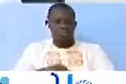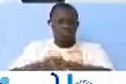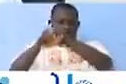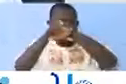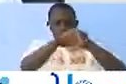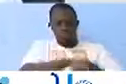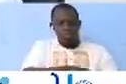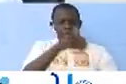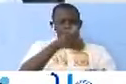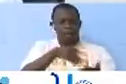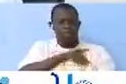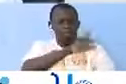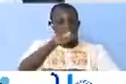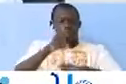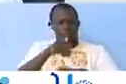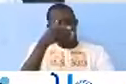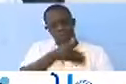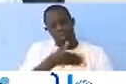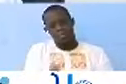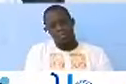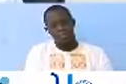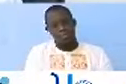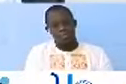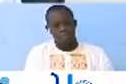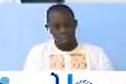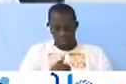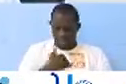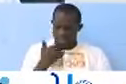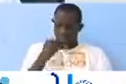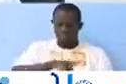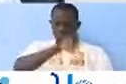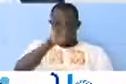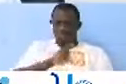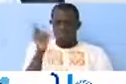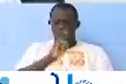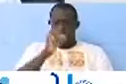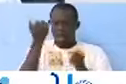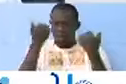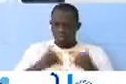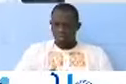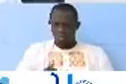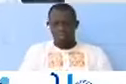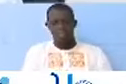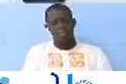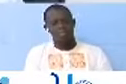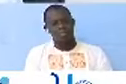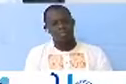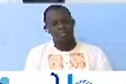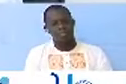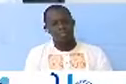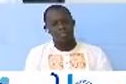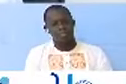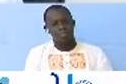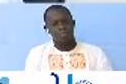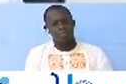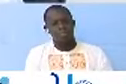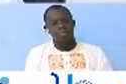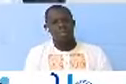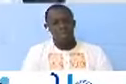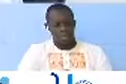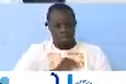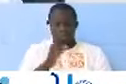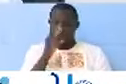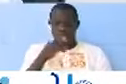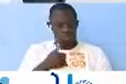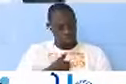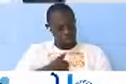here. So I asked him what has happened. He said